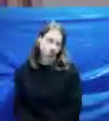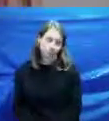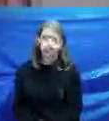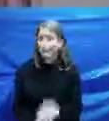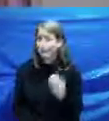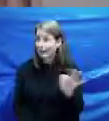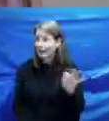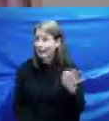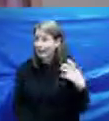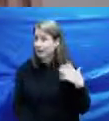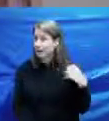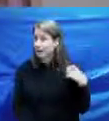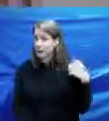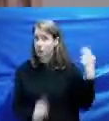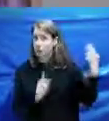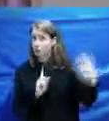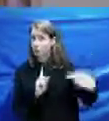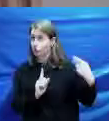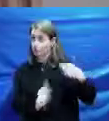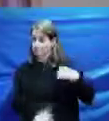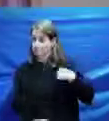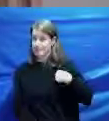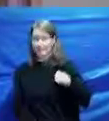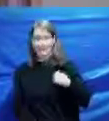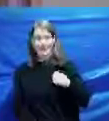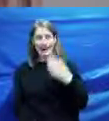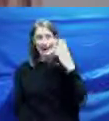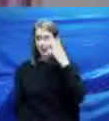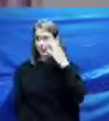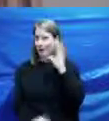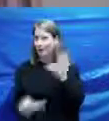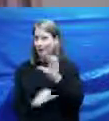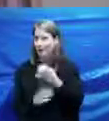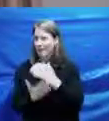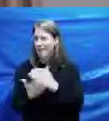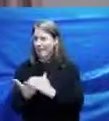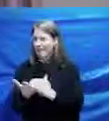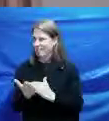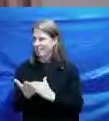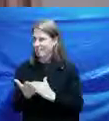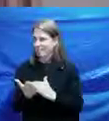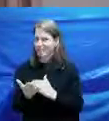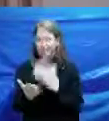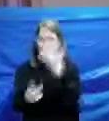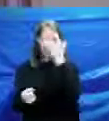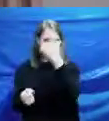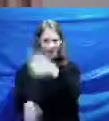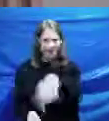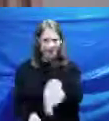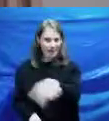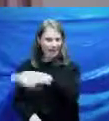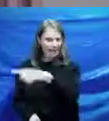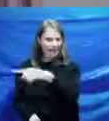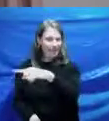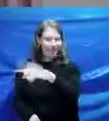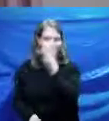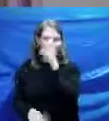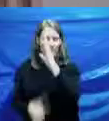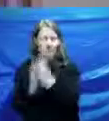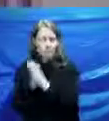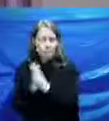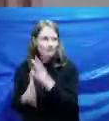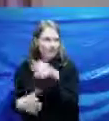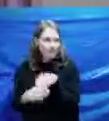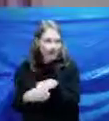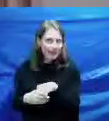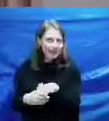and smiling, but it's not common core work. It's not engaging them in hard work worth doing. And so that's this idea of what does it